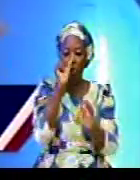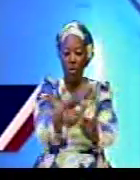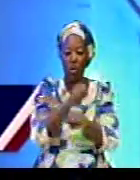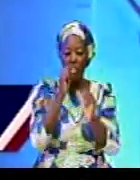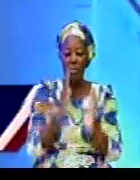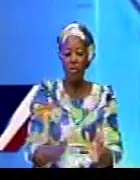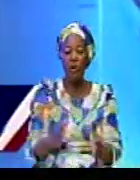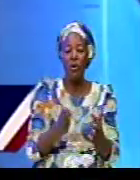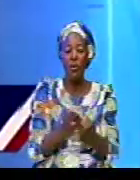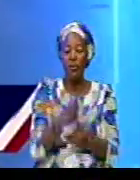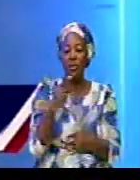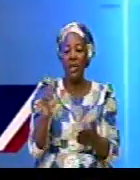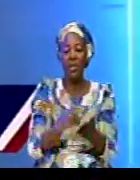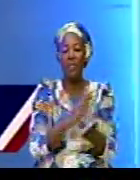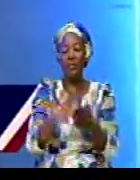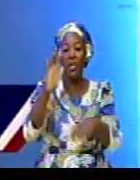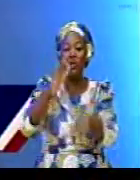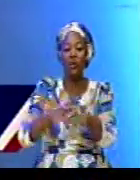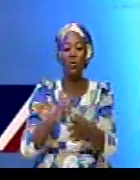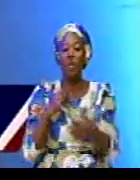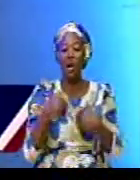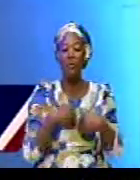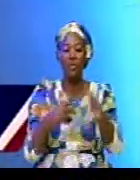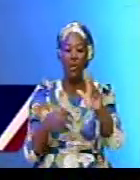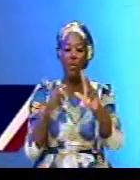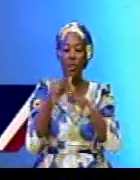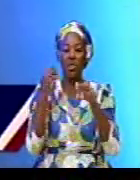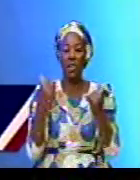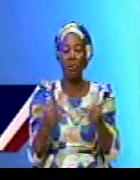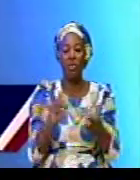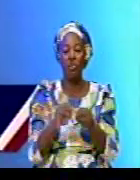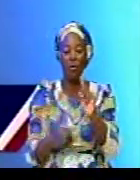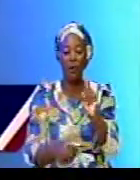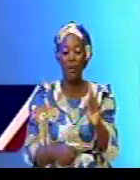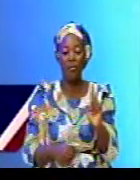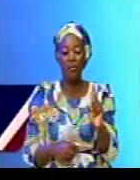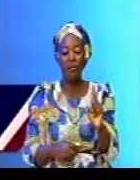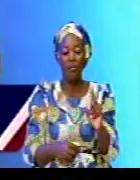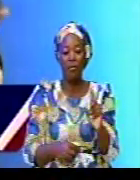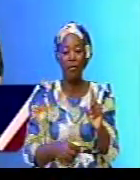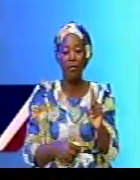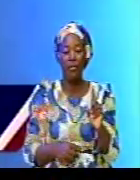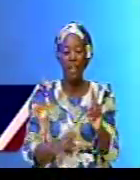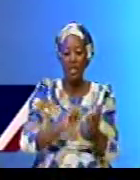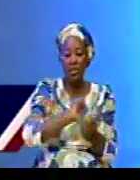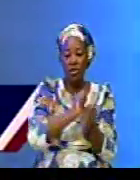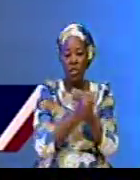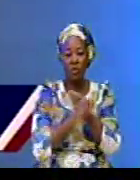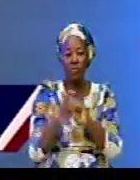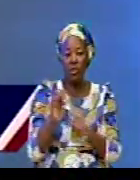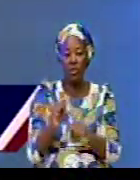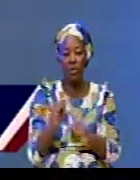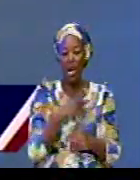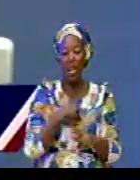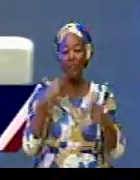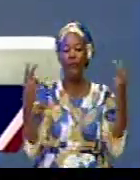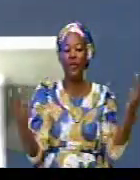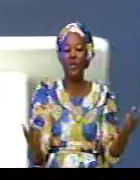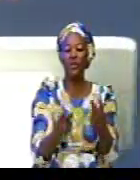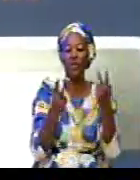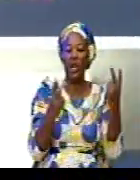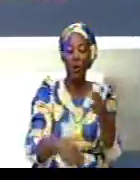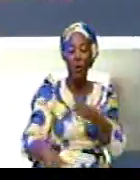touch. Becoming unconquerable through the divine touch. Three things we're looking at. Number